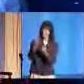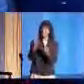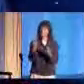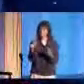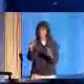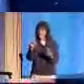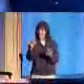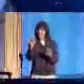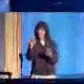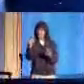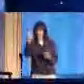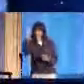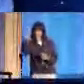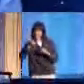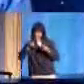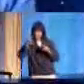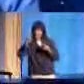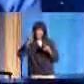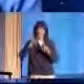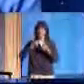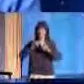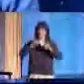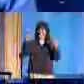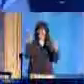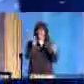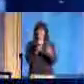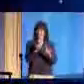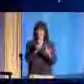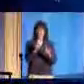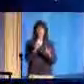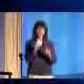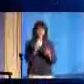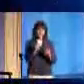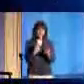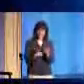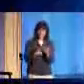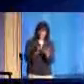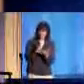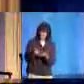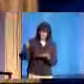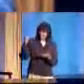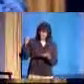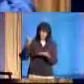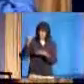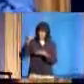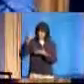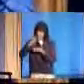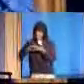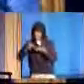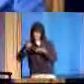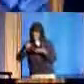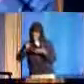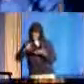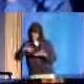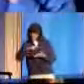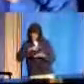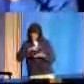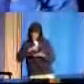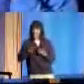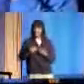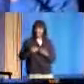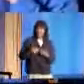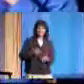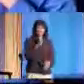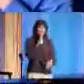balance. Got to have listening and speaking. And what we talked about last week was how for some of us it seems to be easier to do the speaking